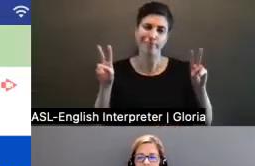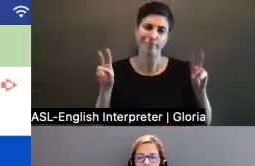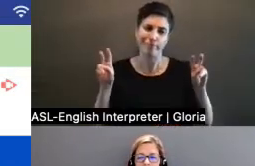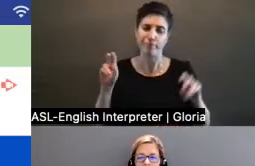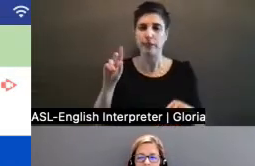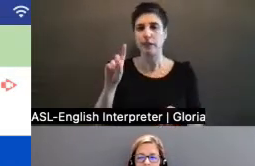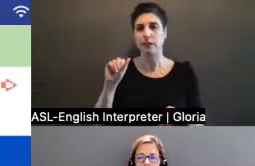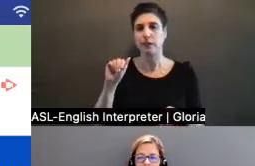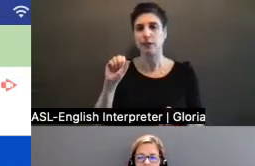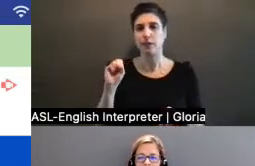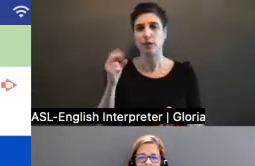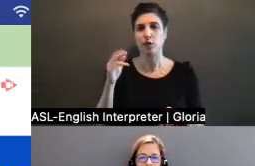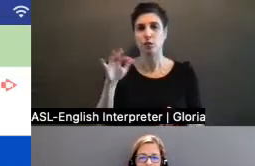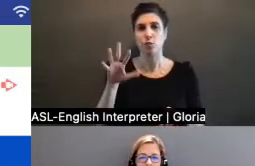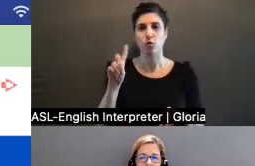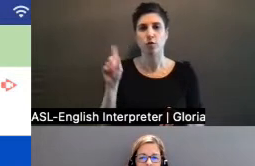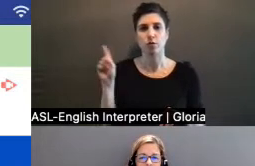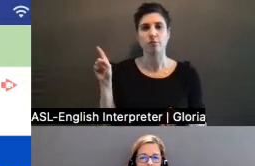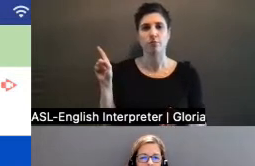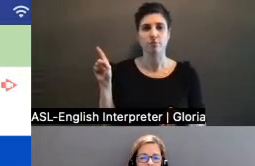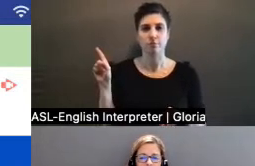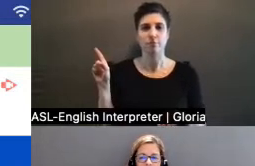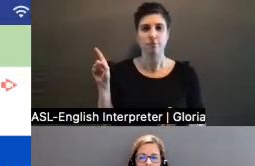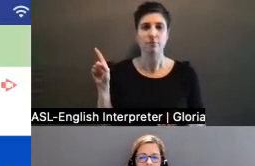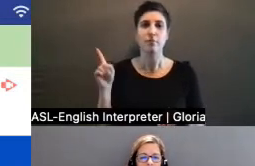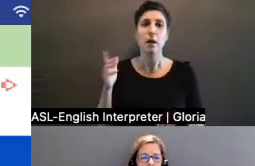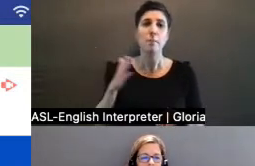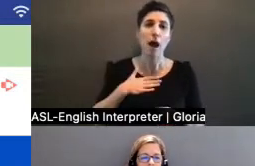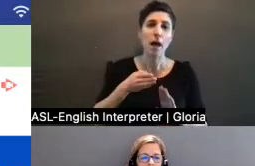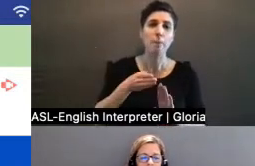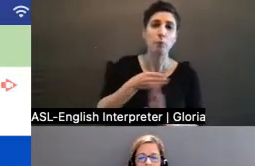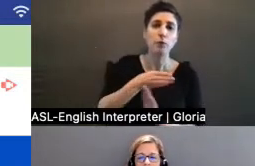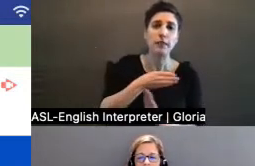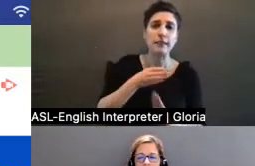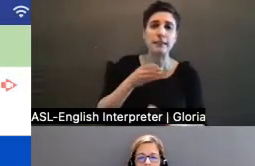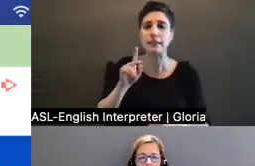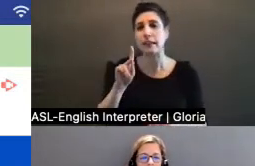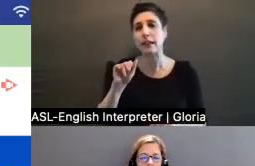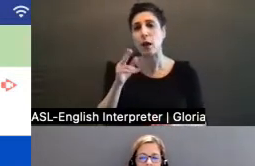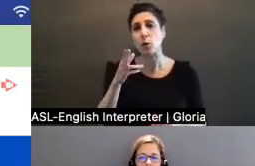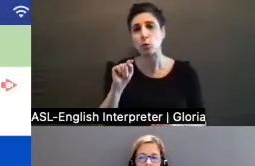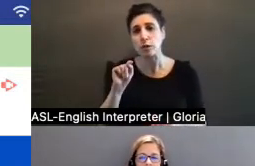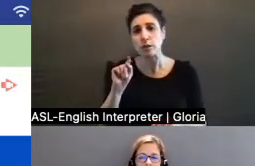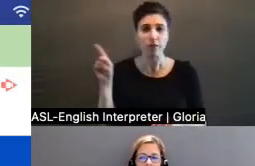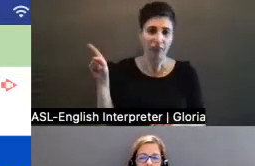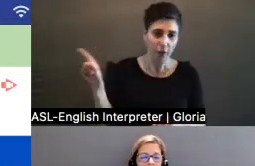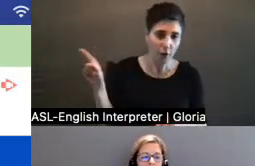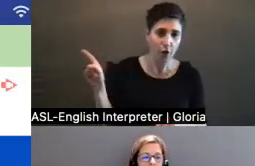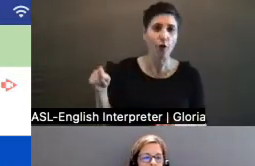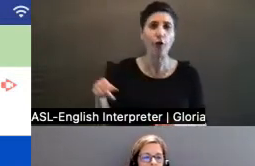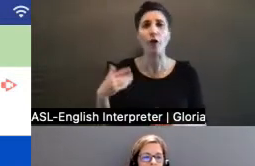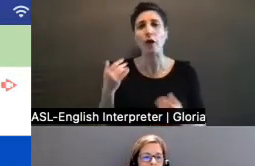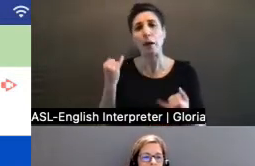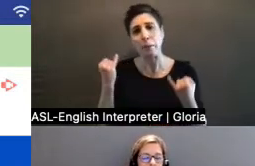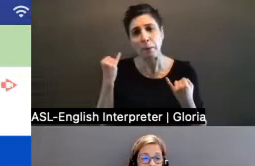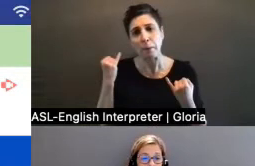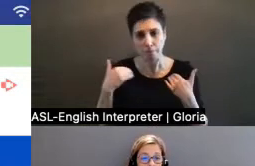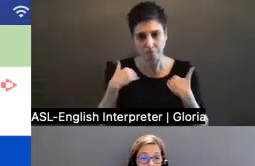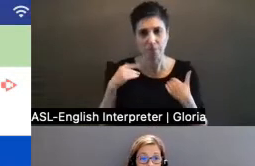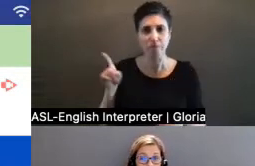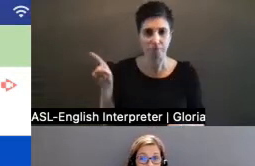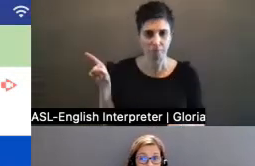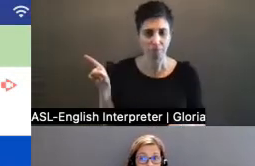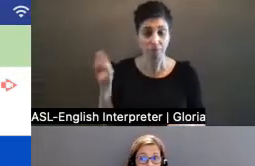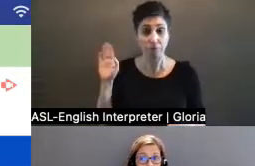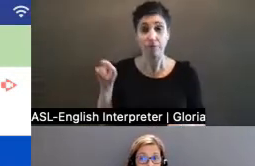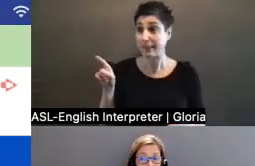of the information about the Kahoots I have done before, so I can explore and navigate as I go. But what's nice about the